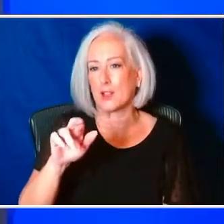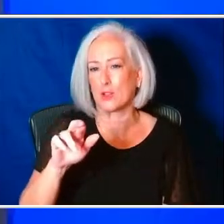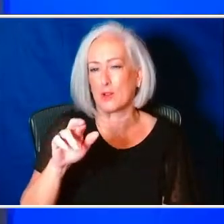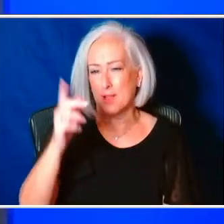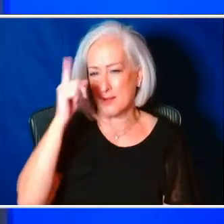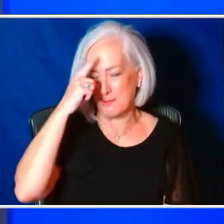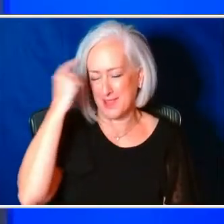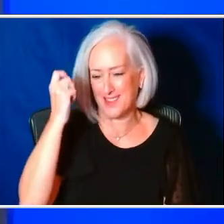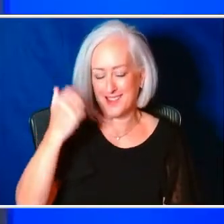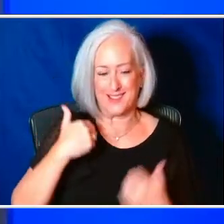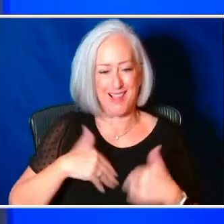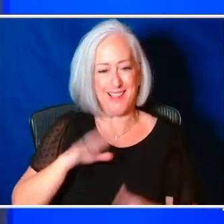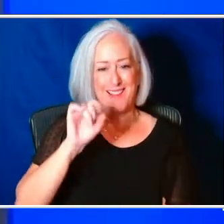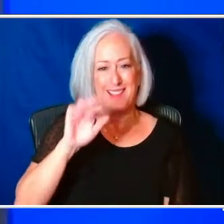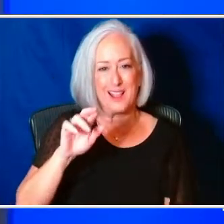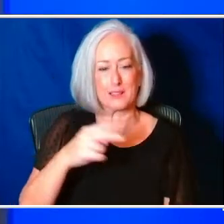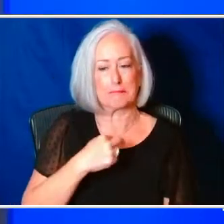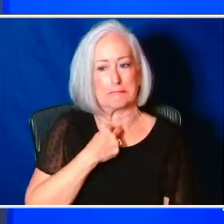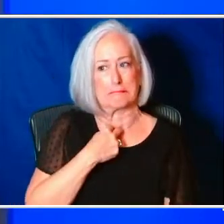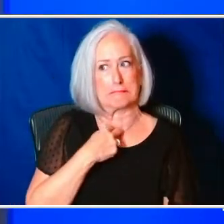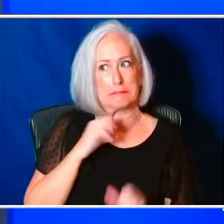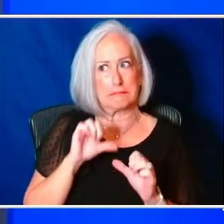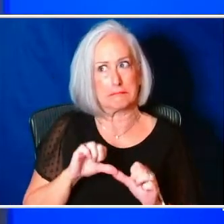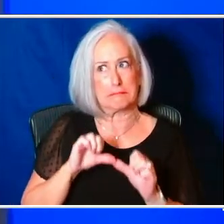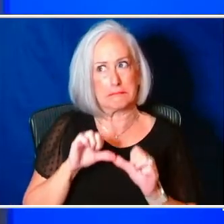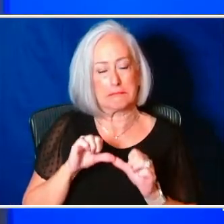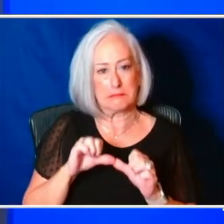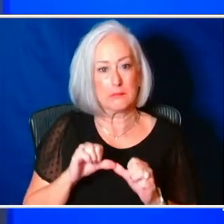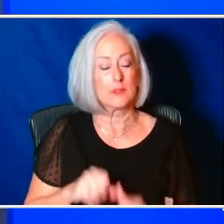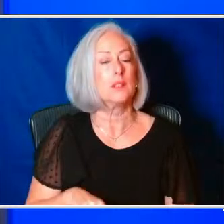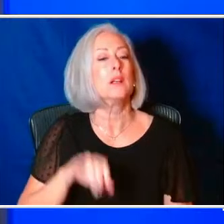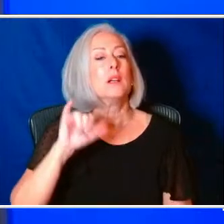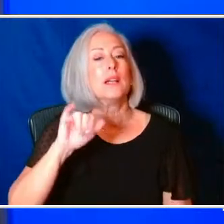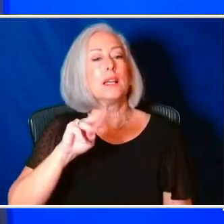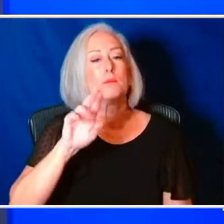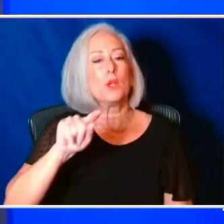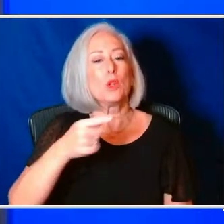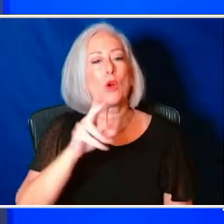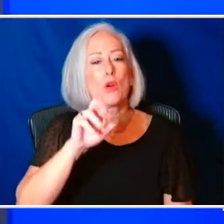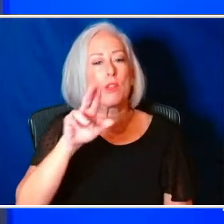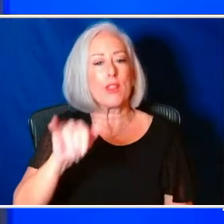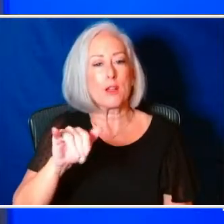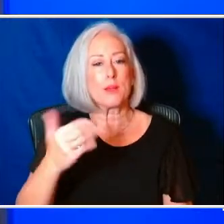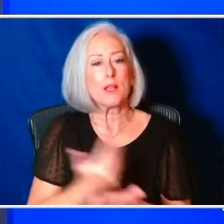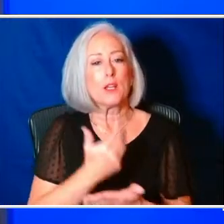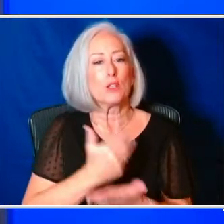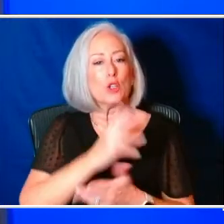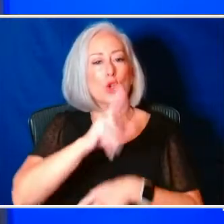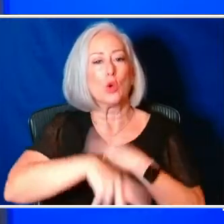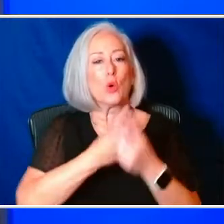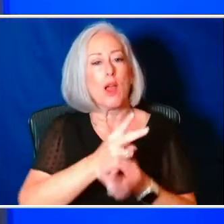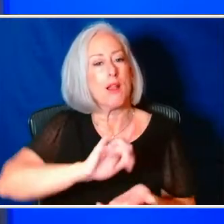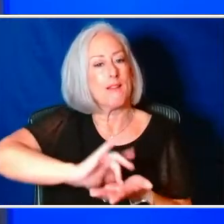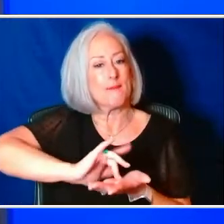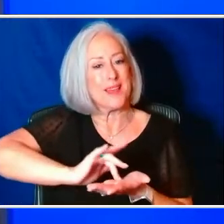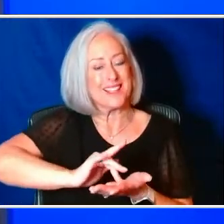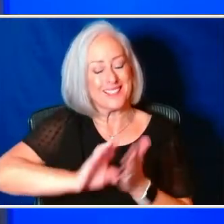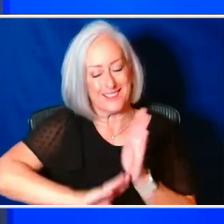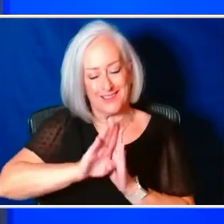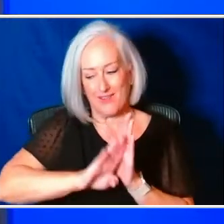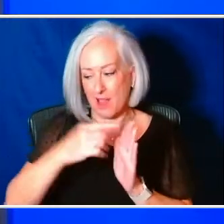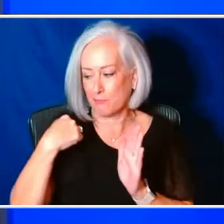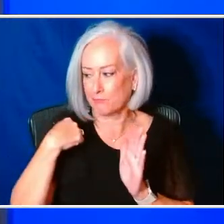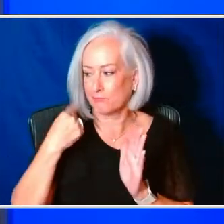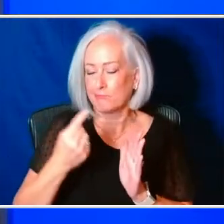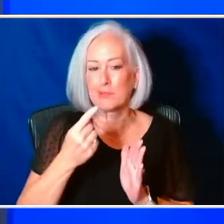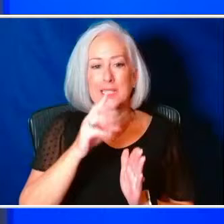the checkpoint inhibitors or immunotherapy is a new class of drug that was developed probably in the last 6-7 years now, and essentially